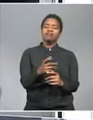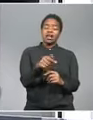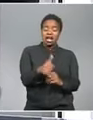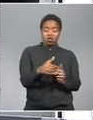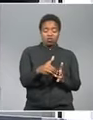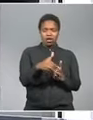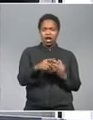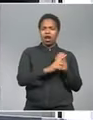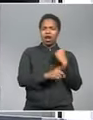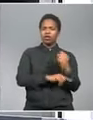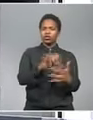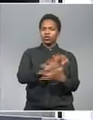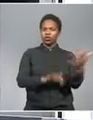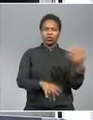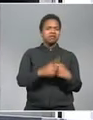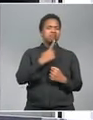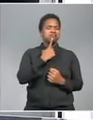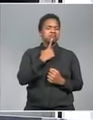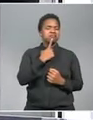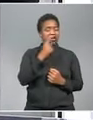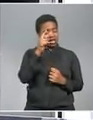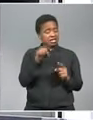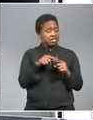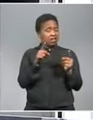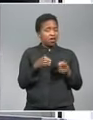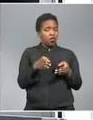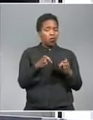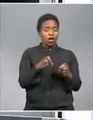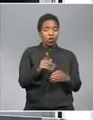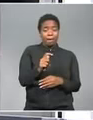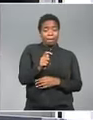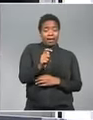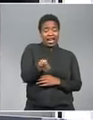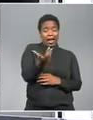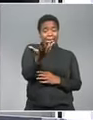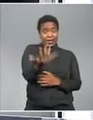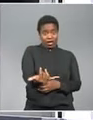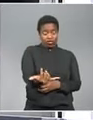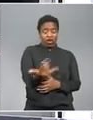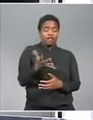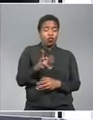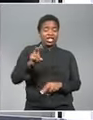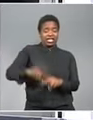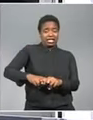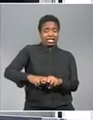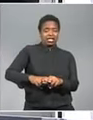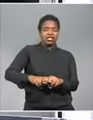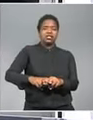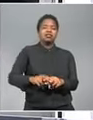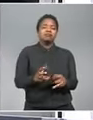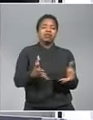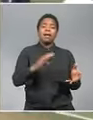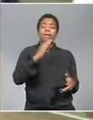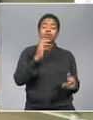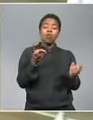Now, finally, in this bulletin, looking for a different investment that may pay off over the odds returns. Well, a centre court seat at